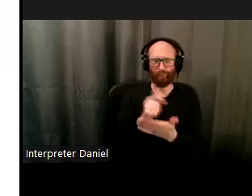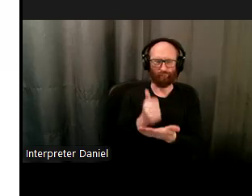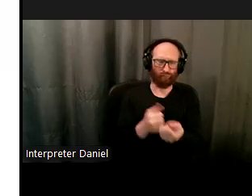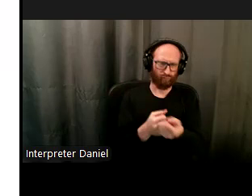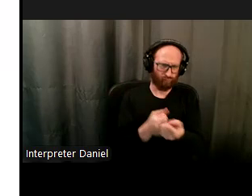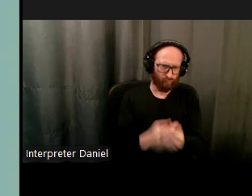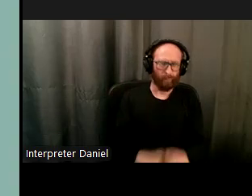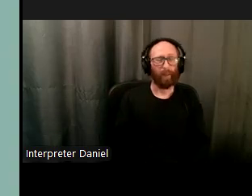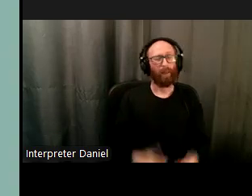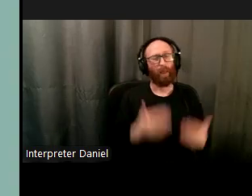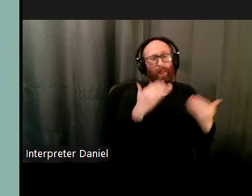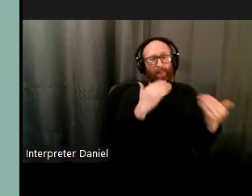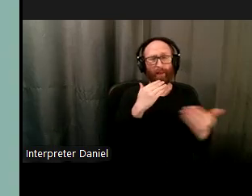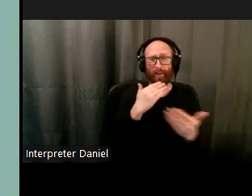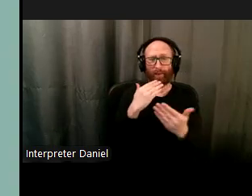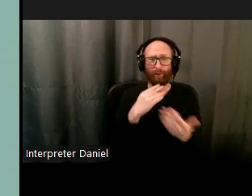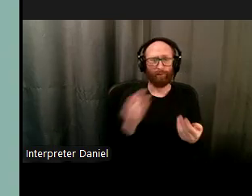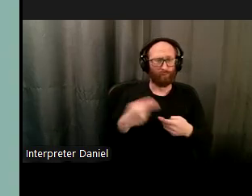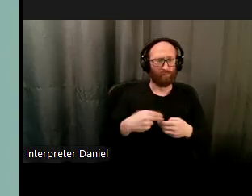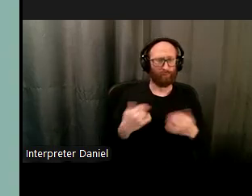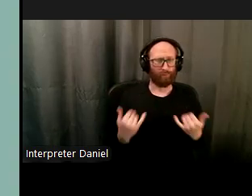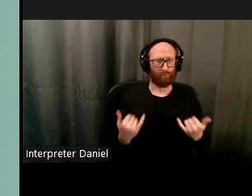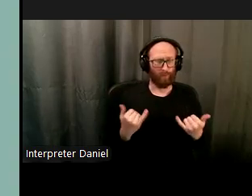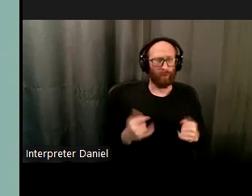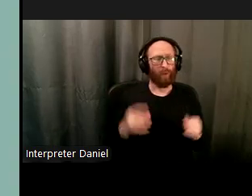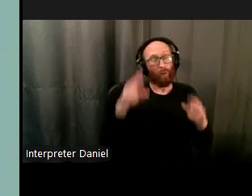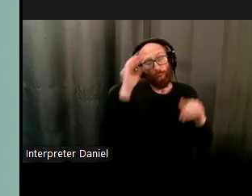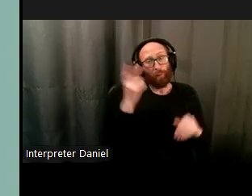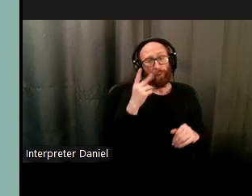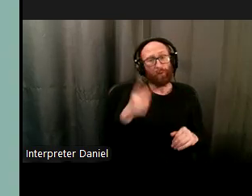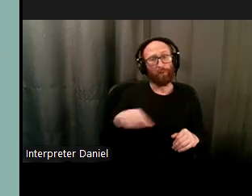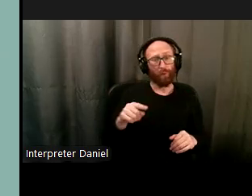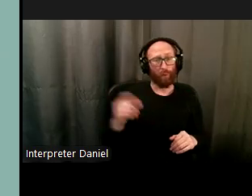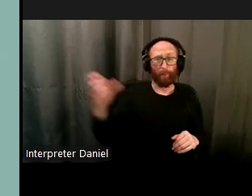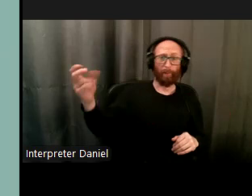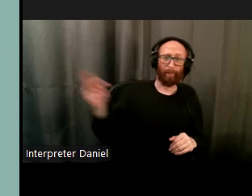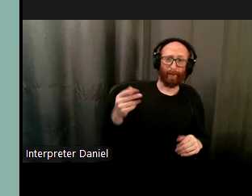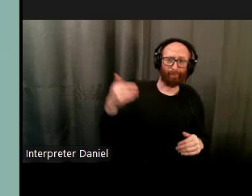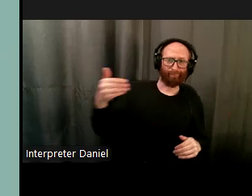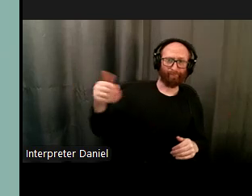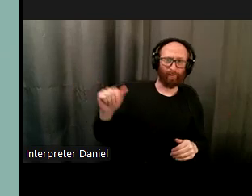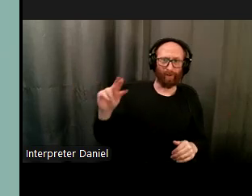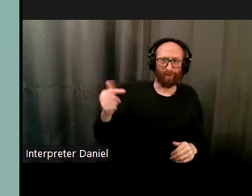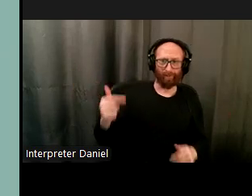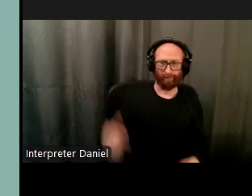Thank you so much for joining us today, and we hope to see you back in August.